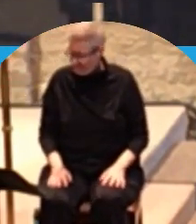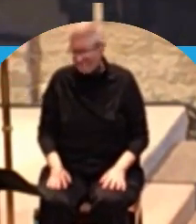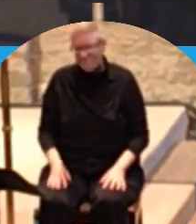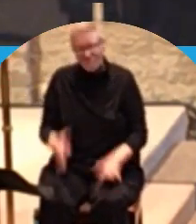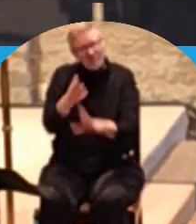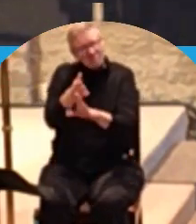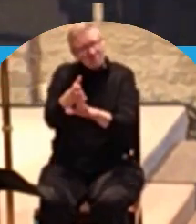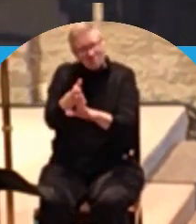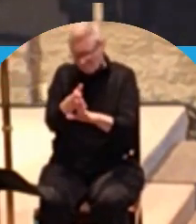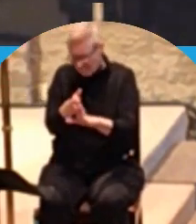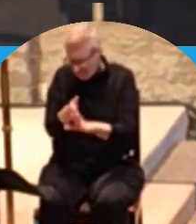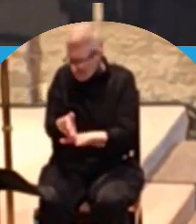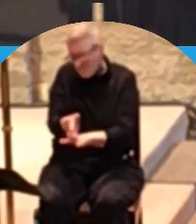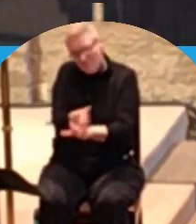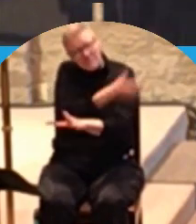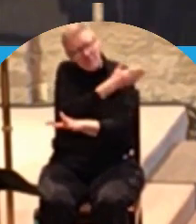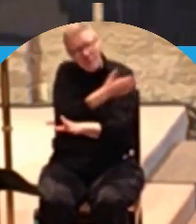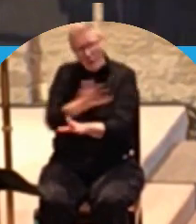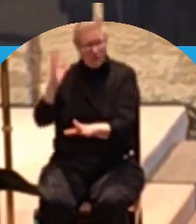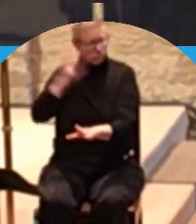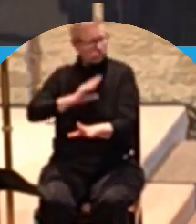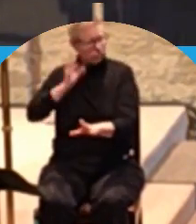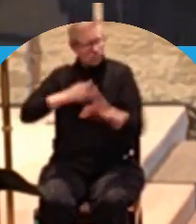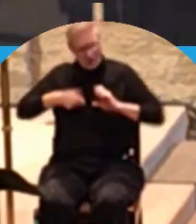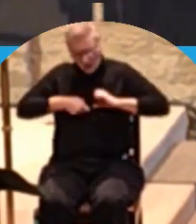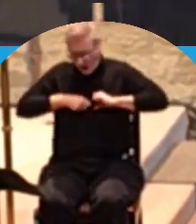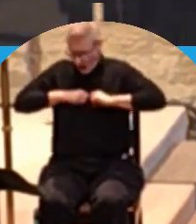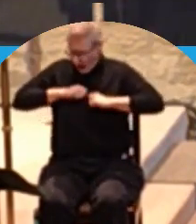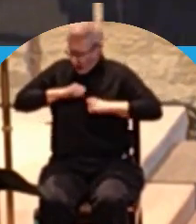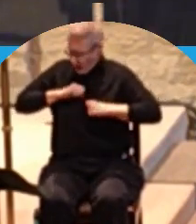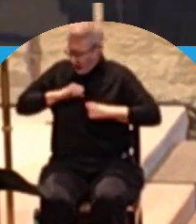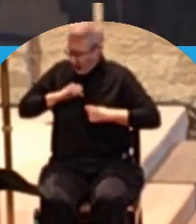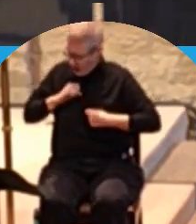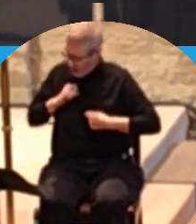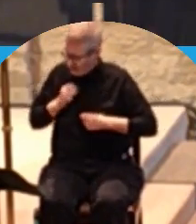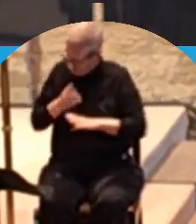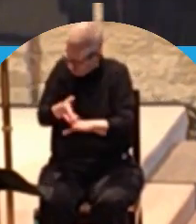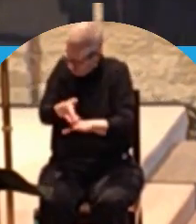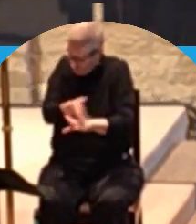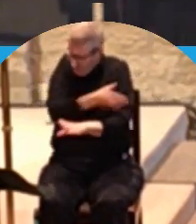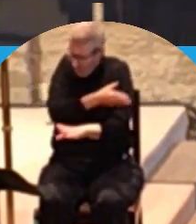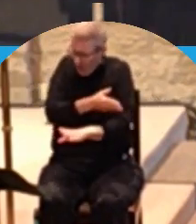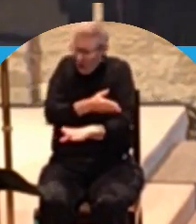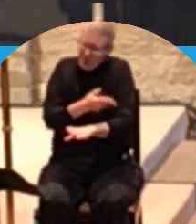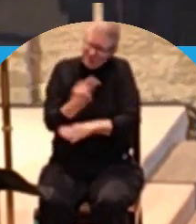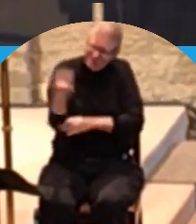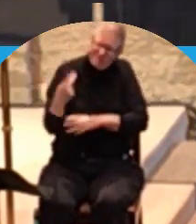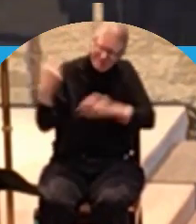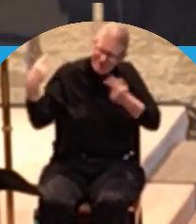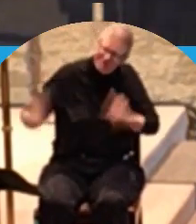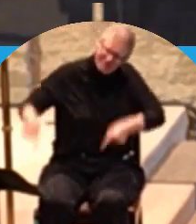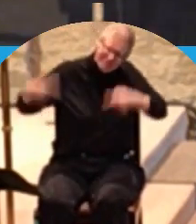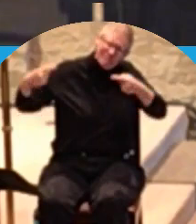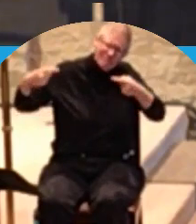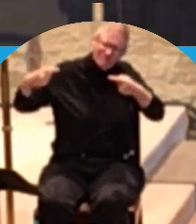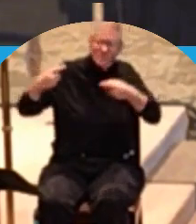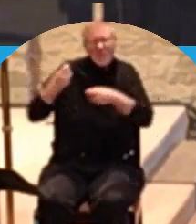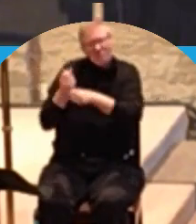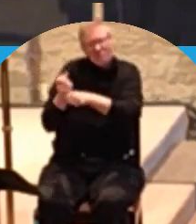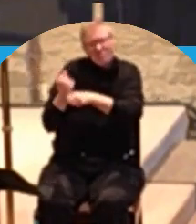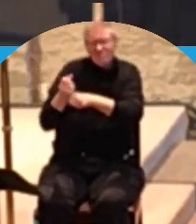before you were broken, long before harsh words were ever